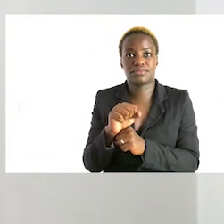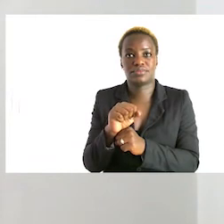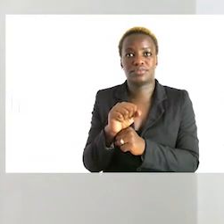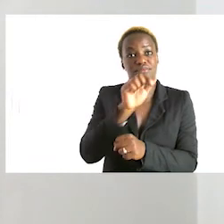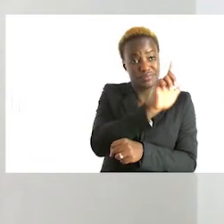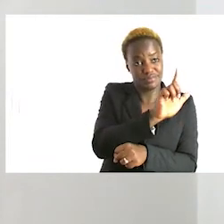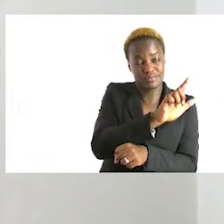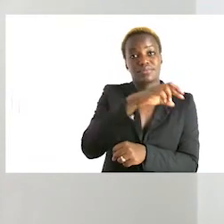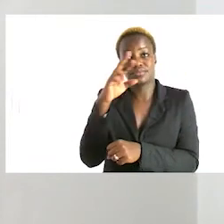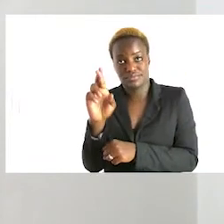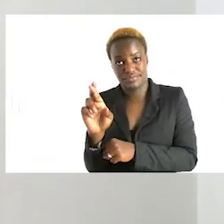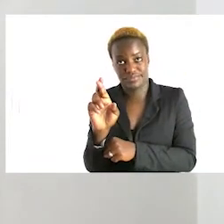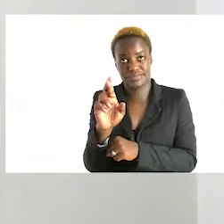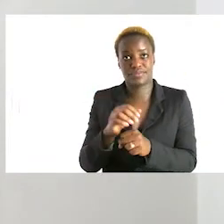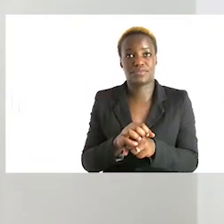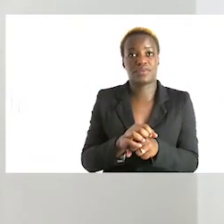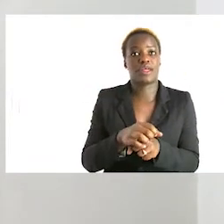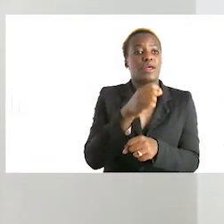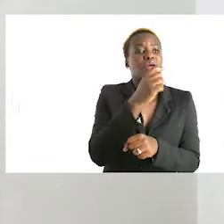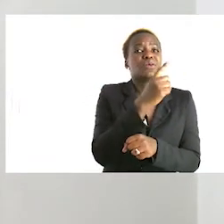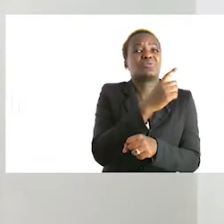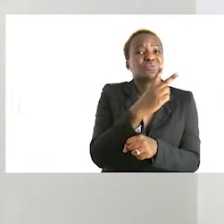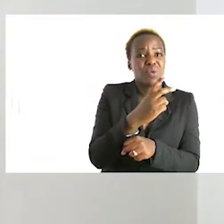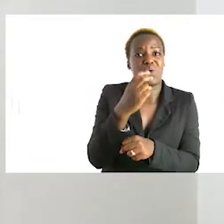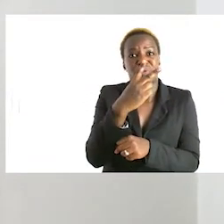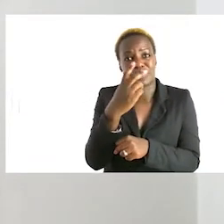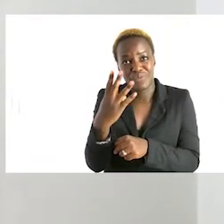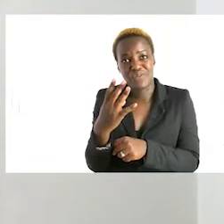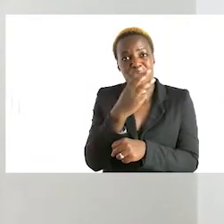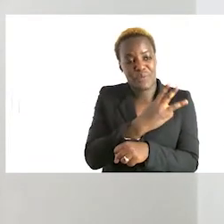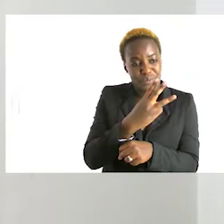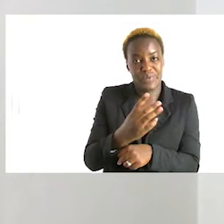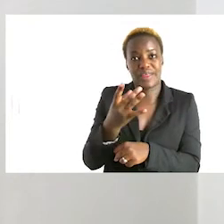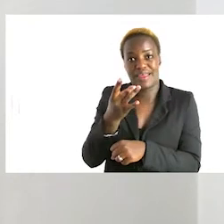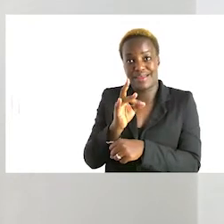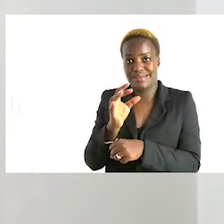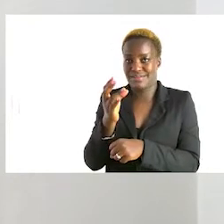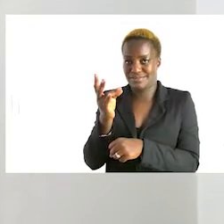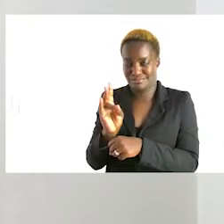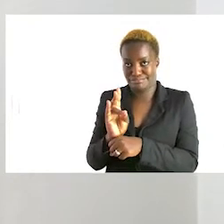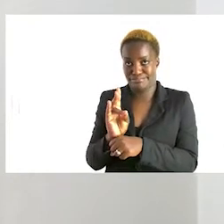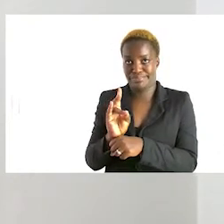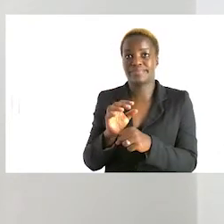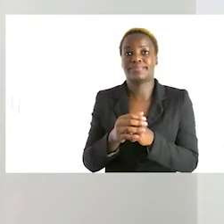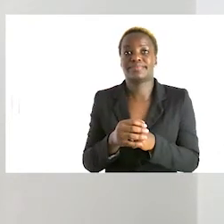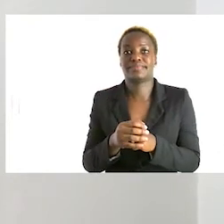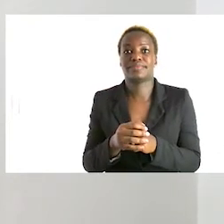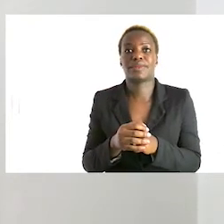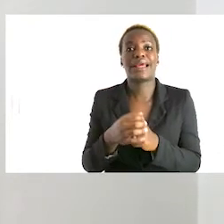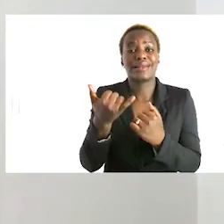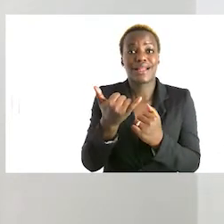24, 33, 87. Now, can we play a little bit of a game? Between